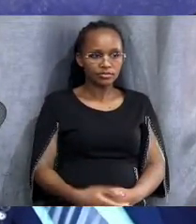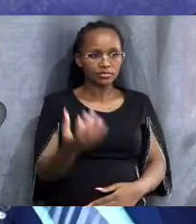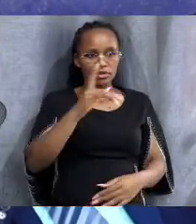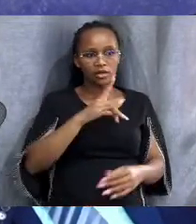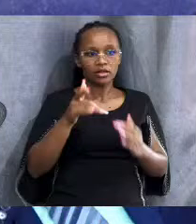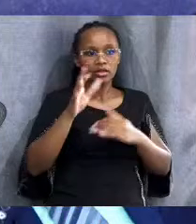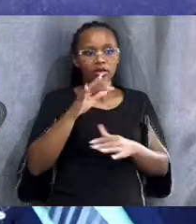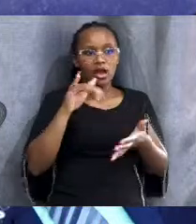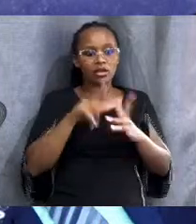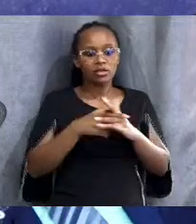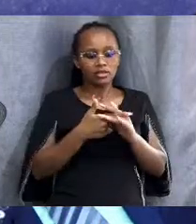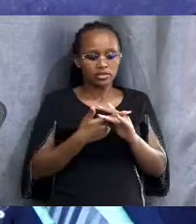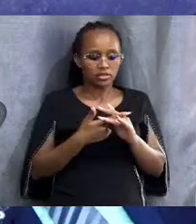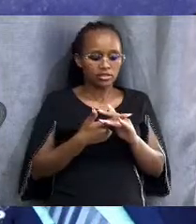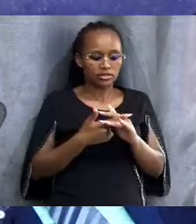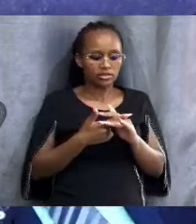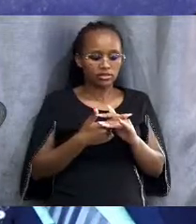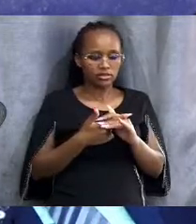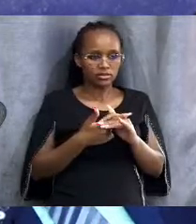gaine wa wabagiriria